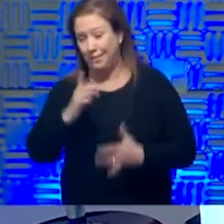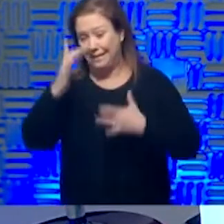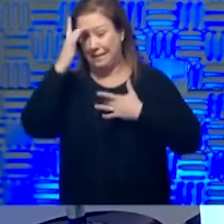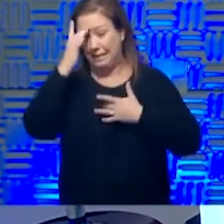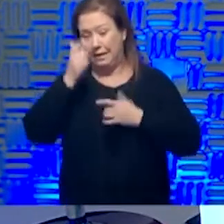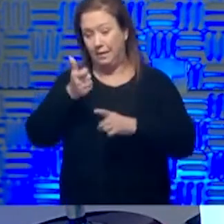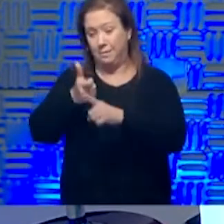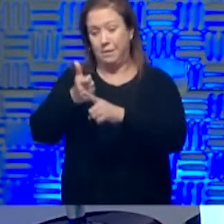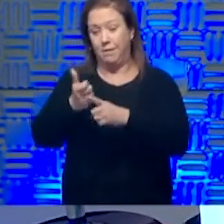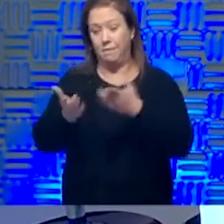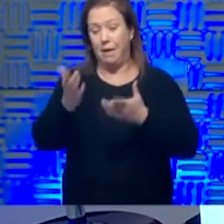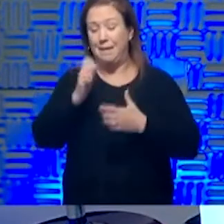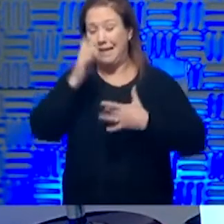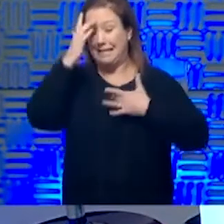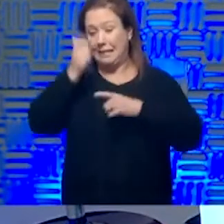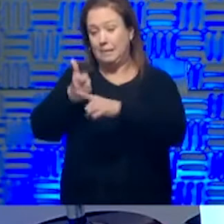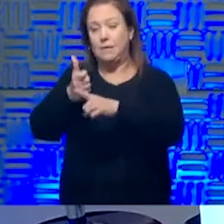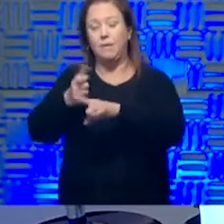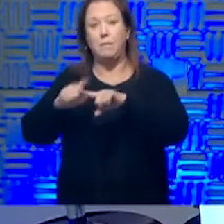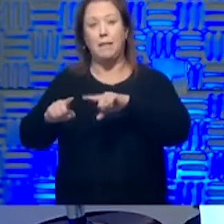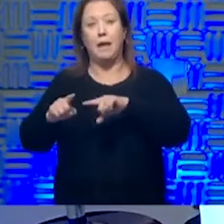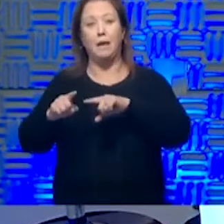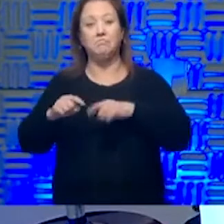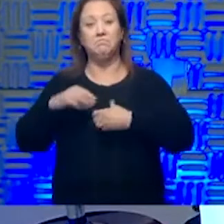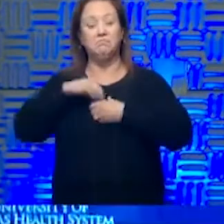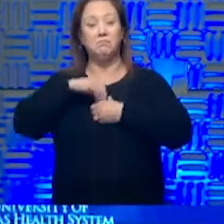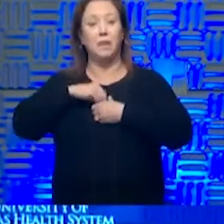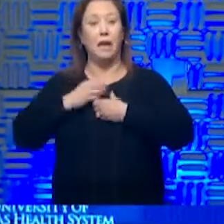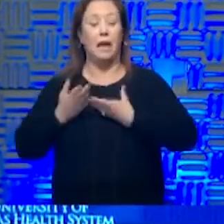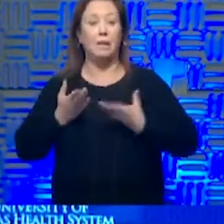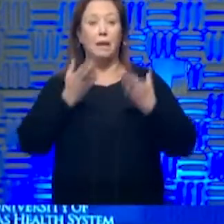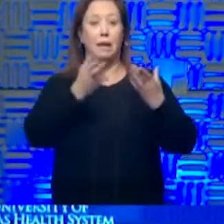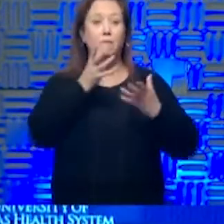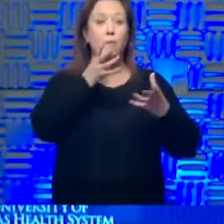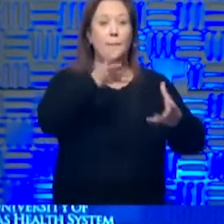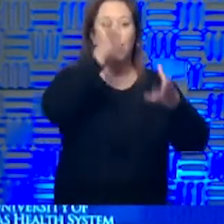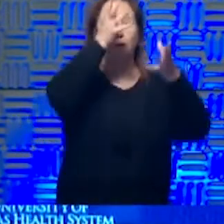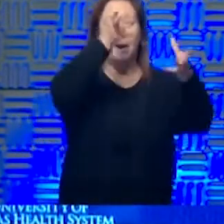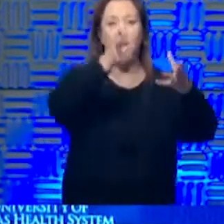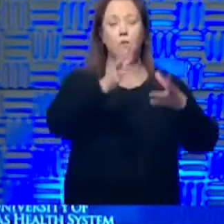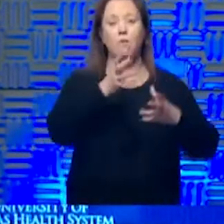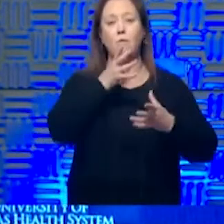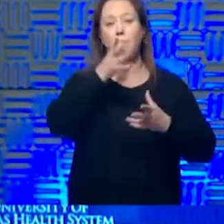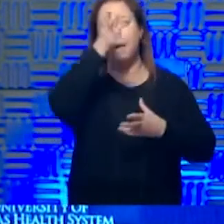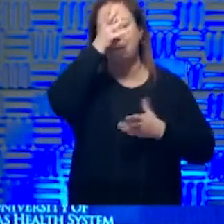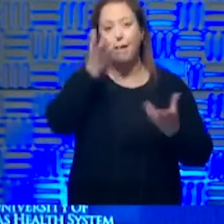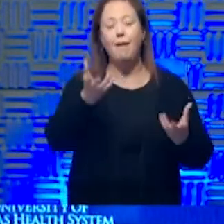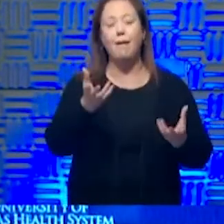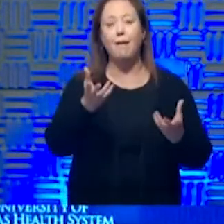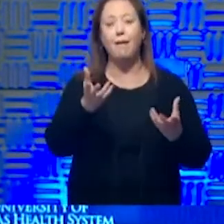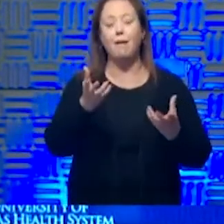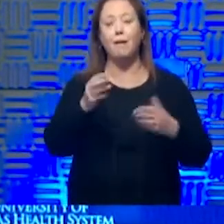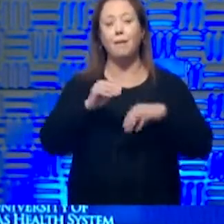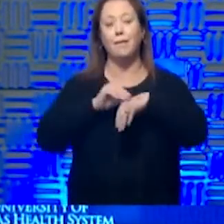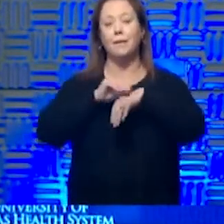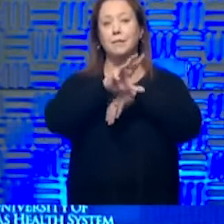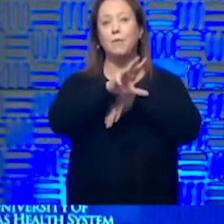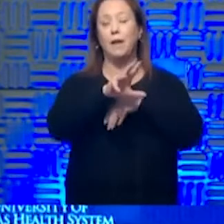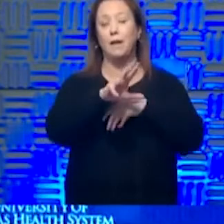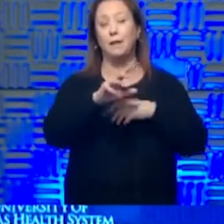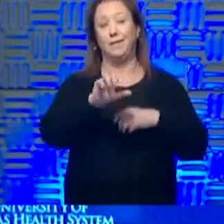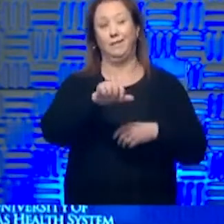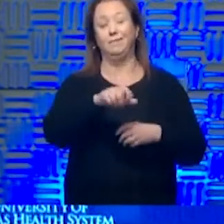really sick. And if you have a parent or there's a grandparent or someone else or anybody who has other diseases,